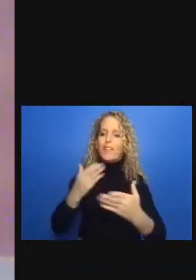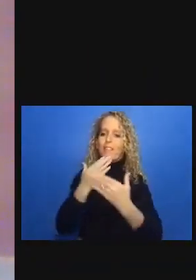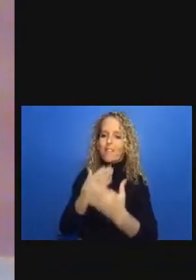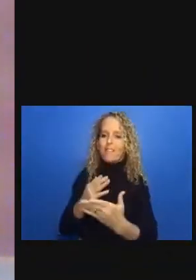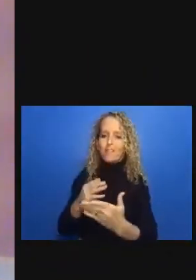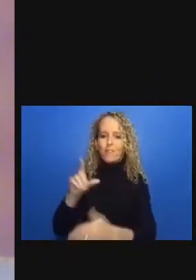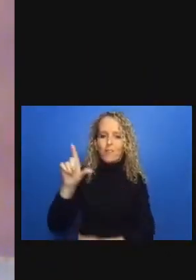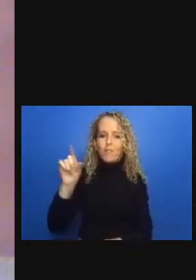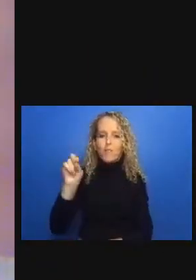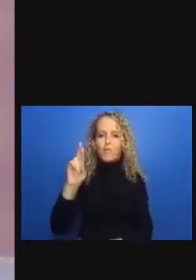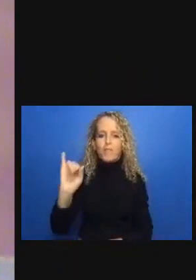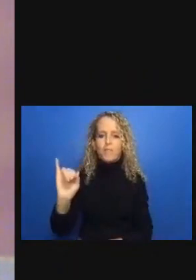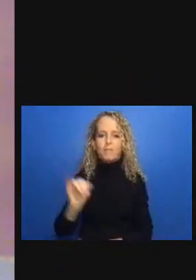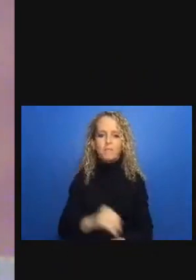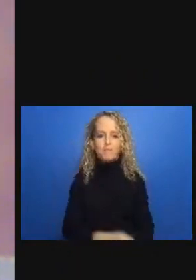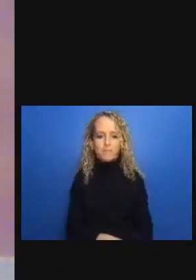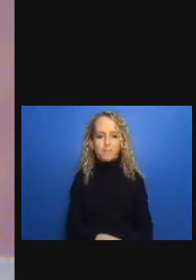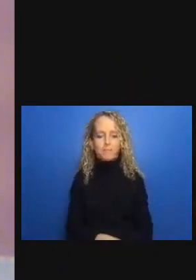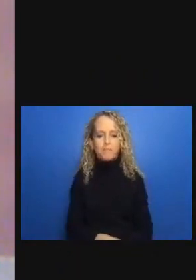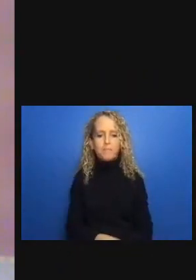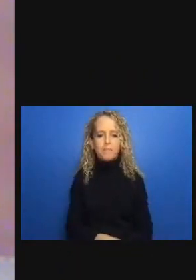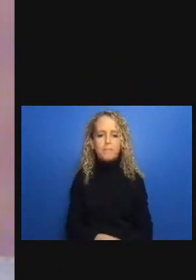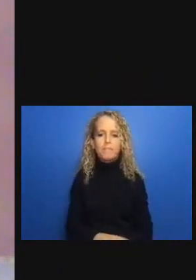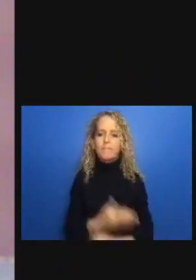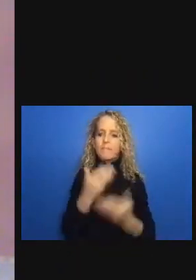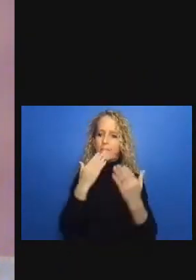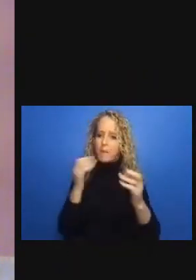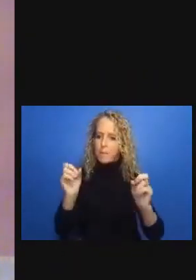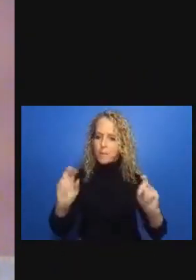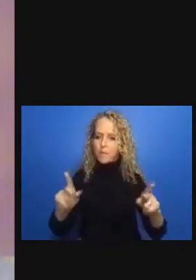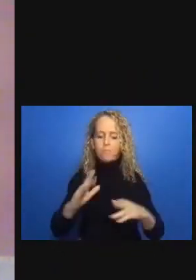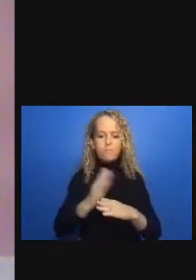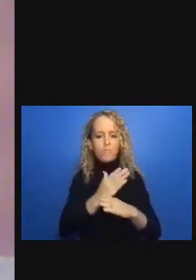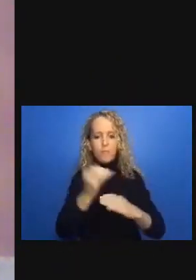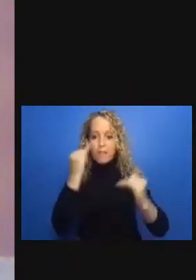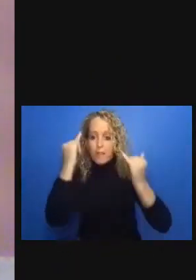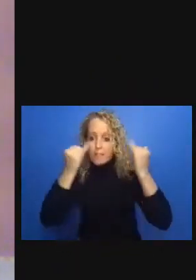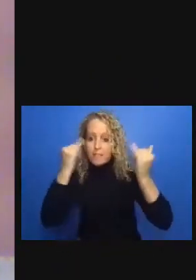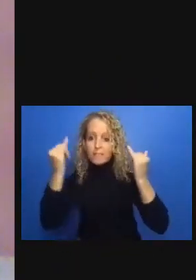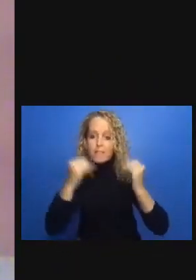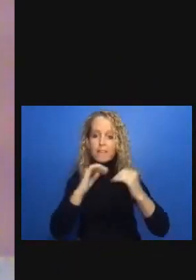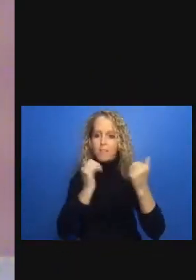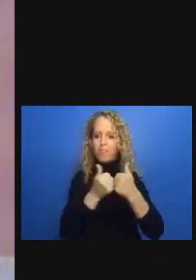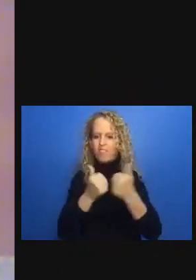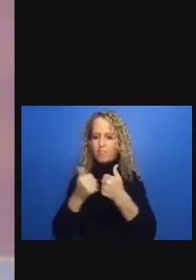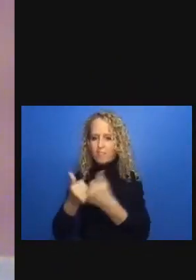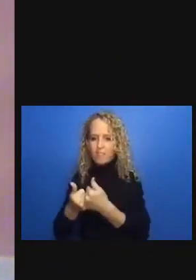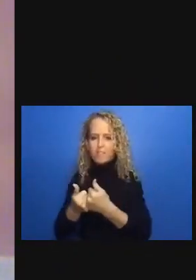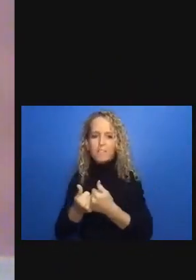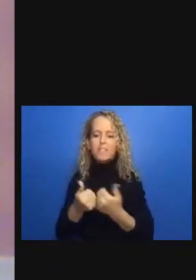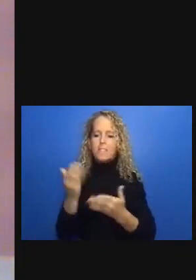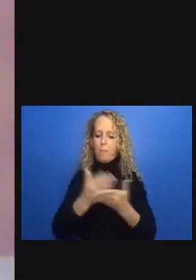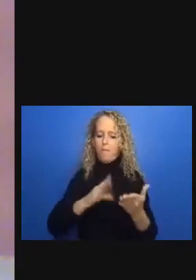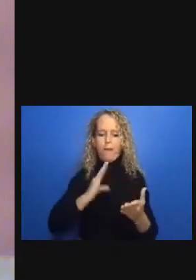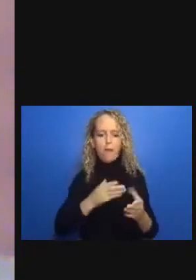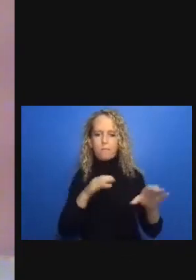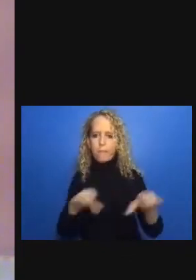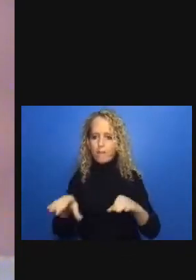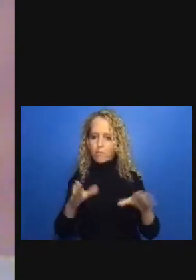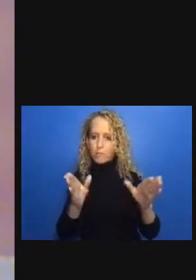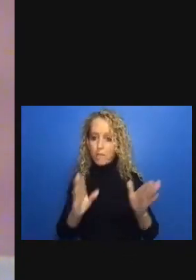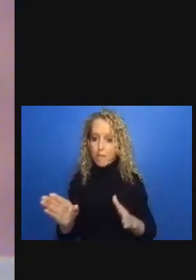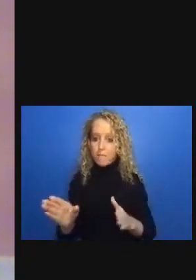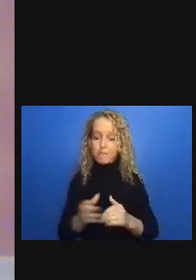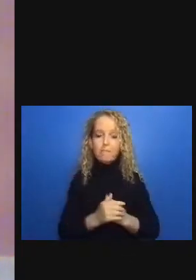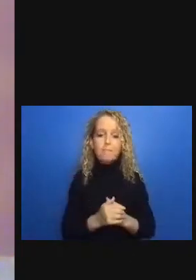this opportunity to share ideas and challenges and some of the actions from our report. And as Jolene said, we gathered a